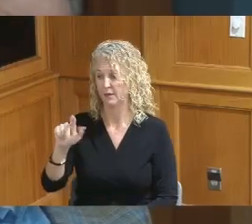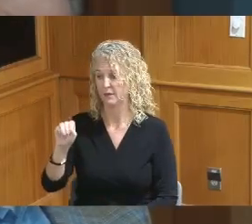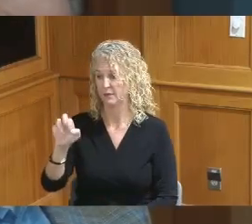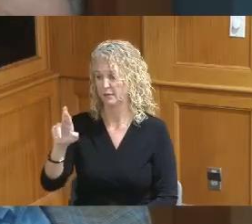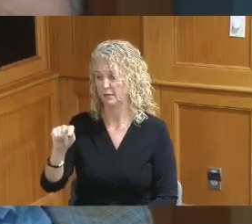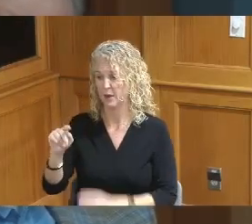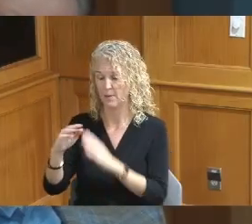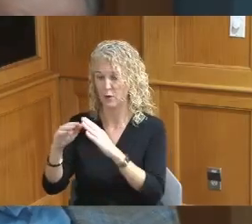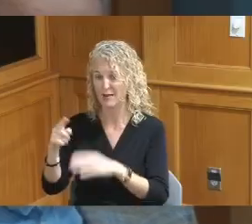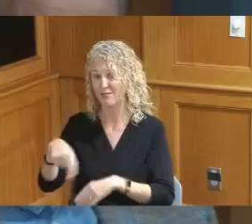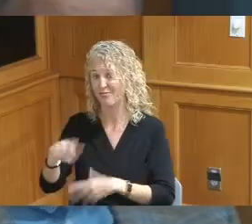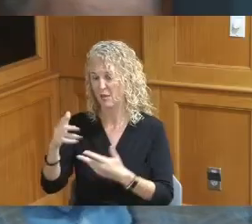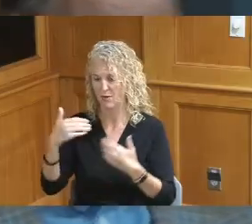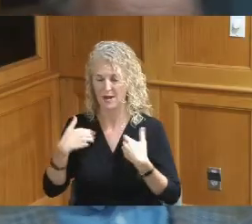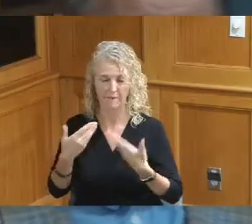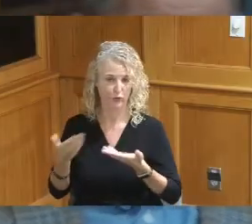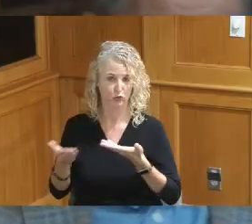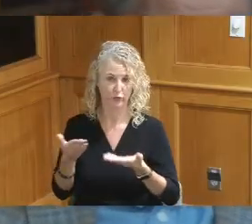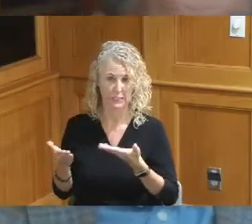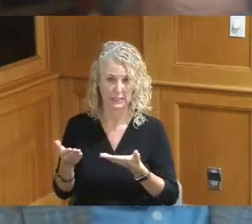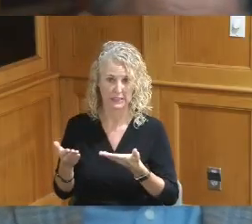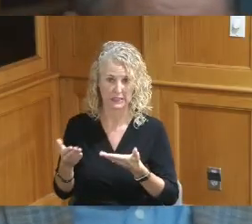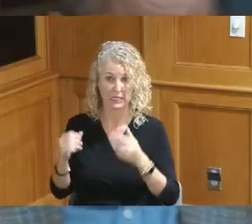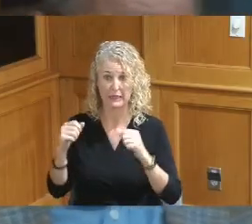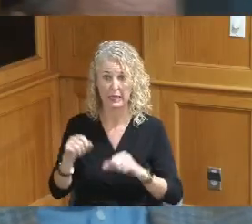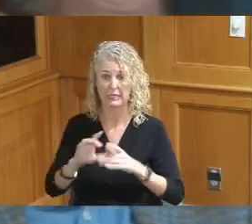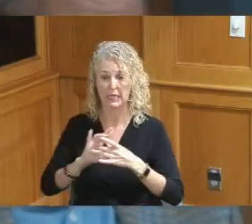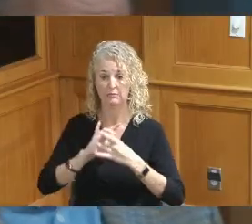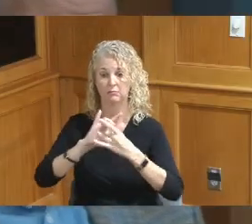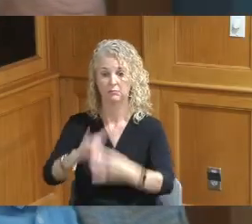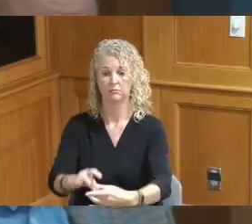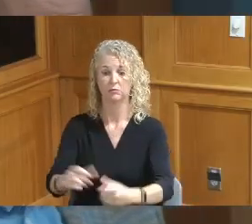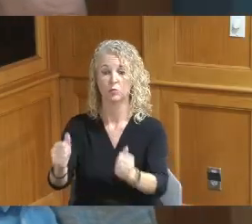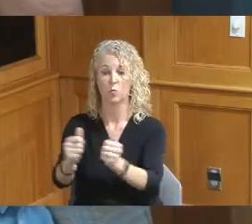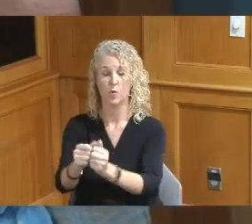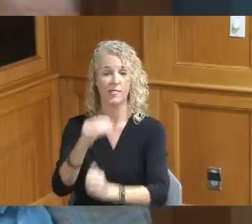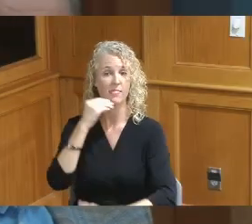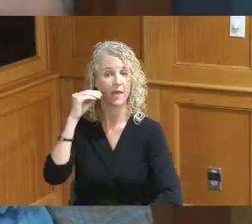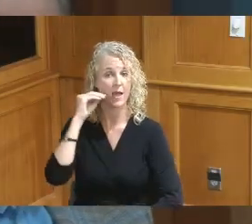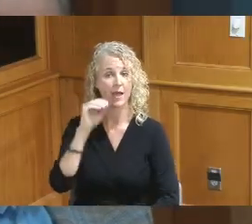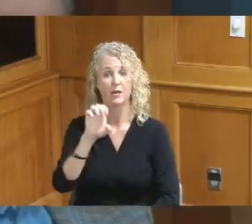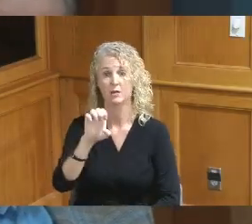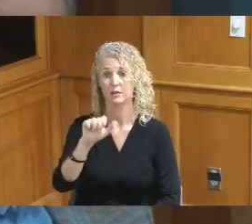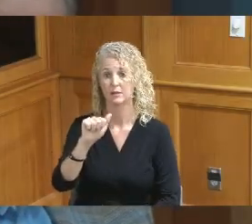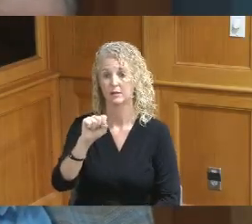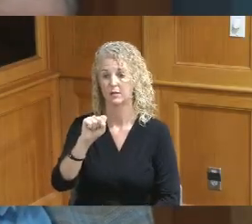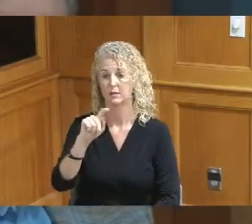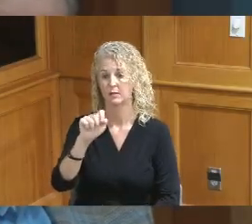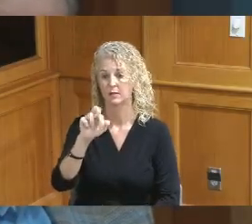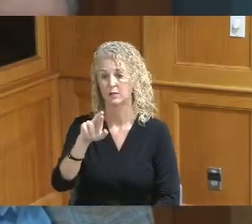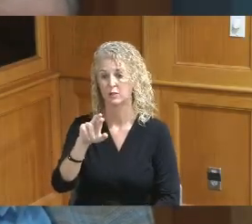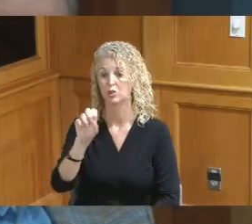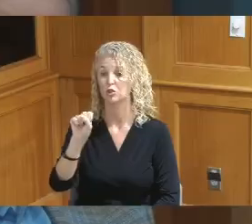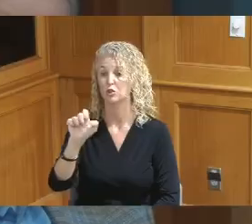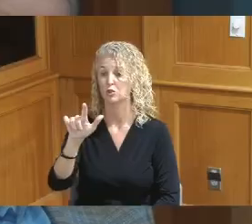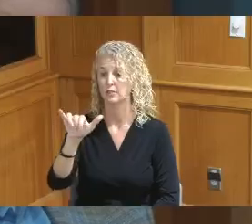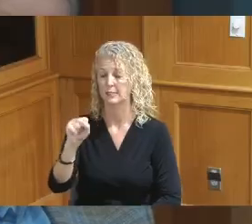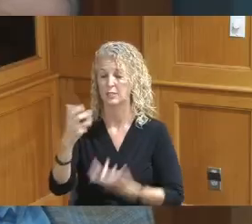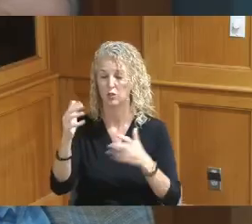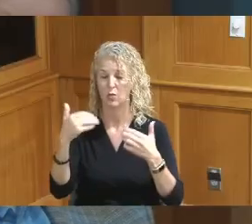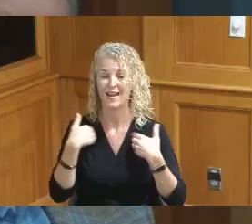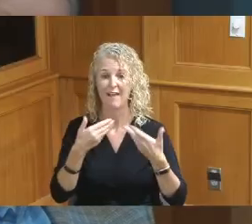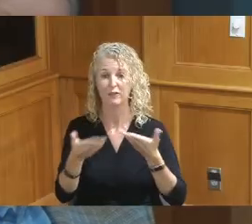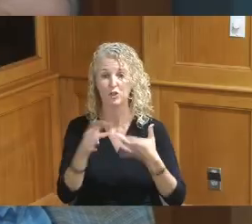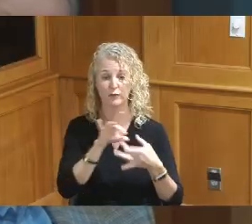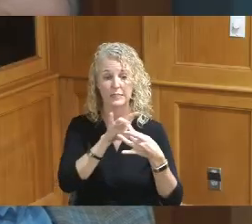Talbot has the services that can go with the housing. Easter Seal has the services that can